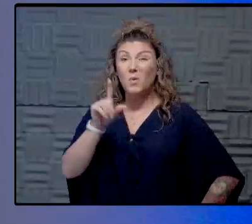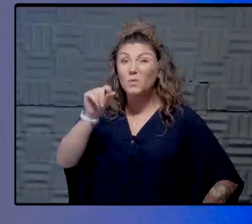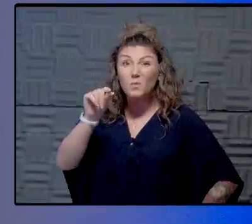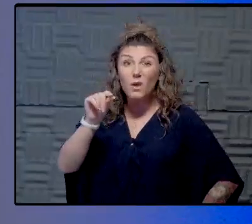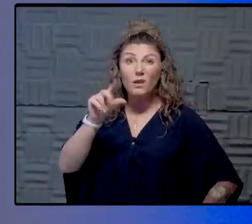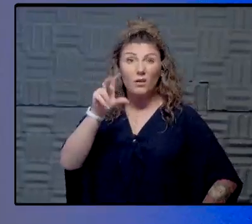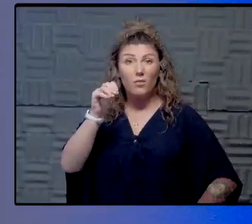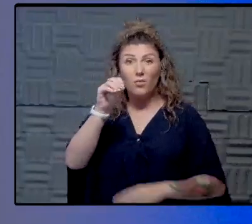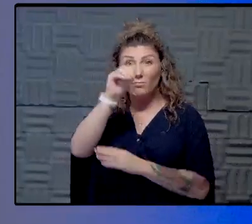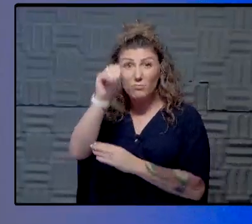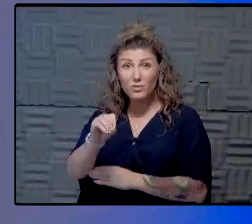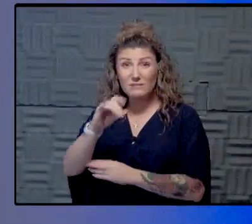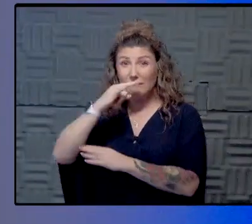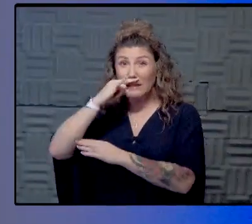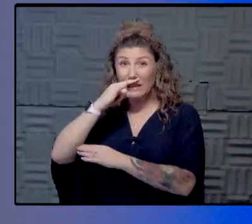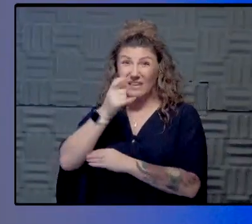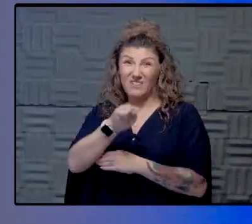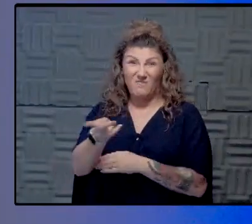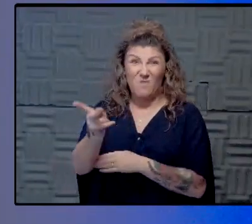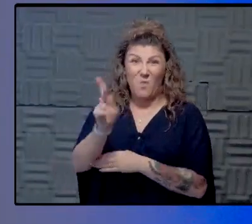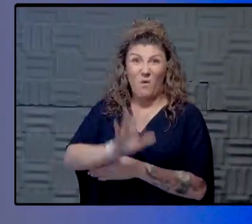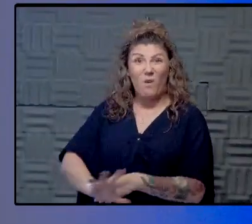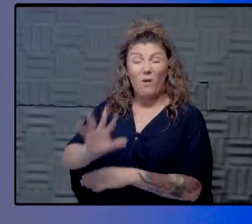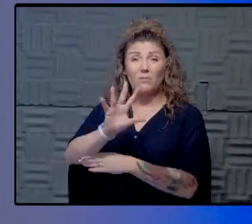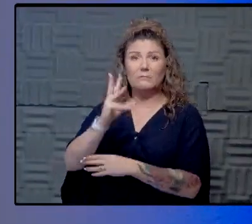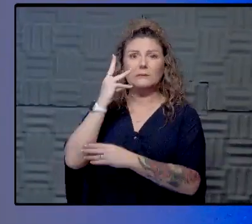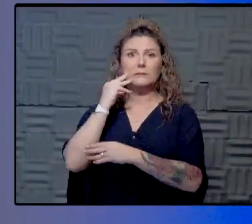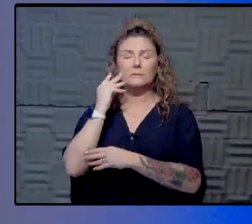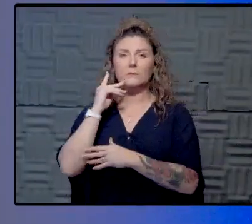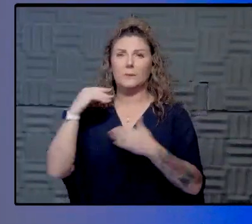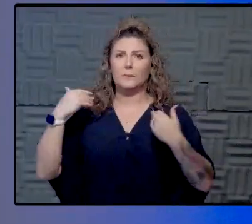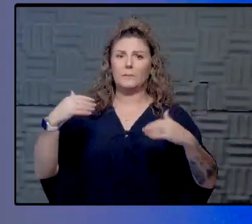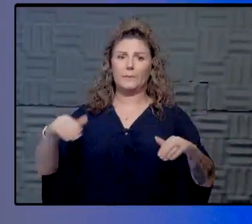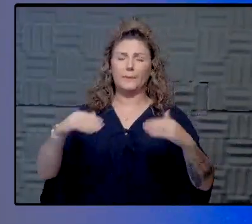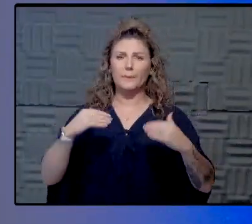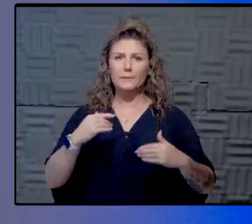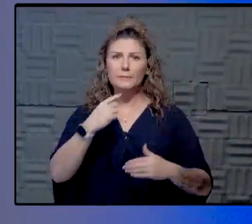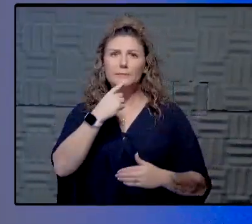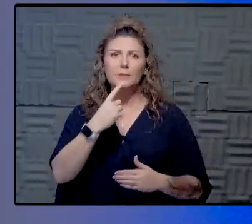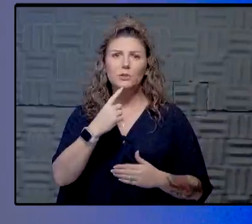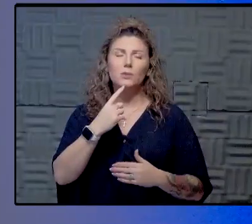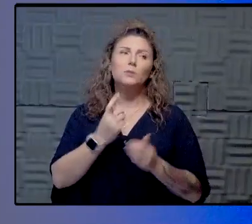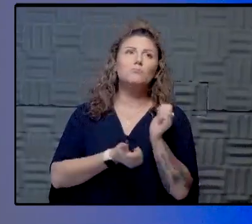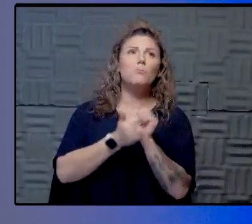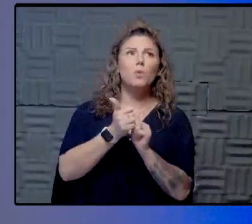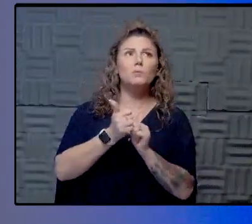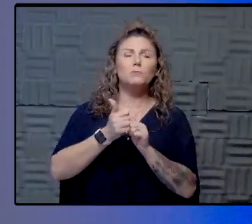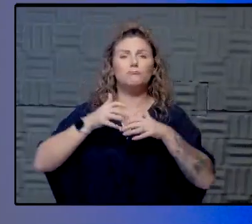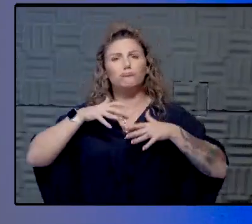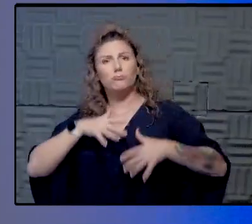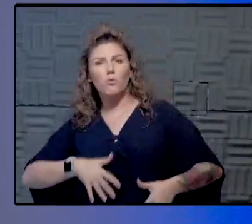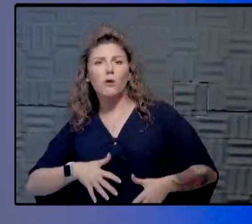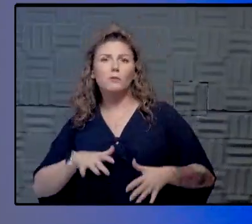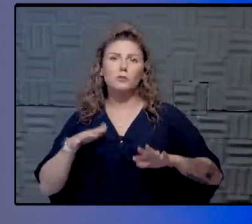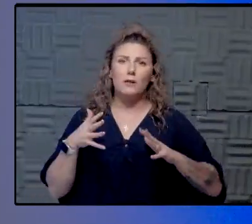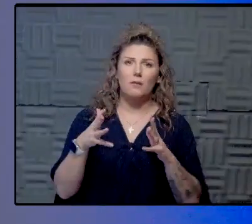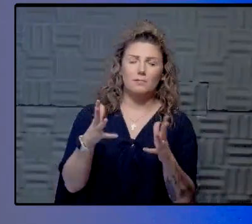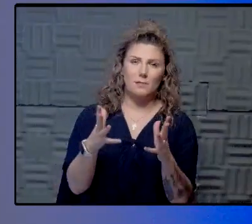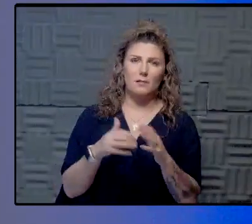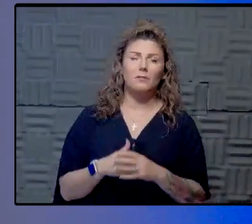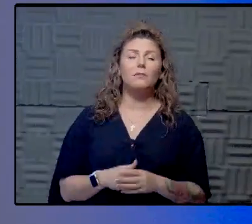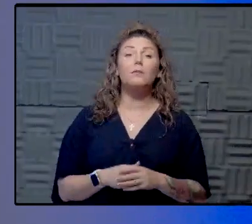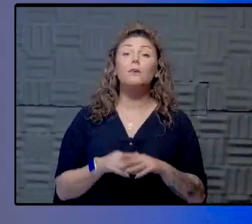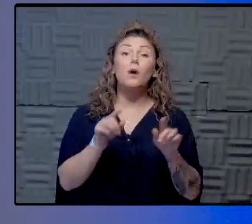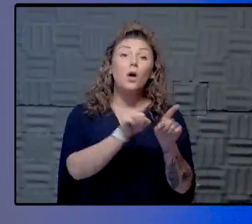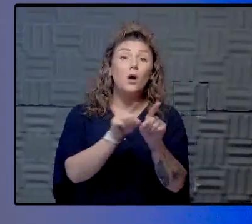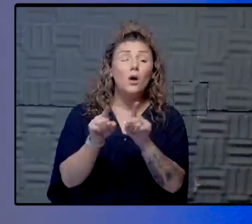of kids in some areas who are experiencing significant, mostly depression and anxiety, but